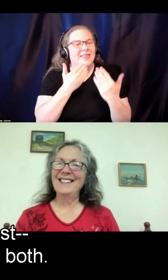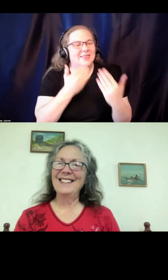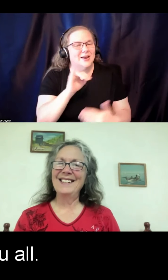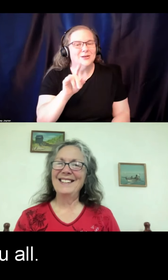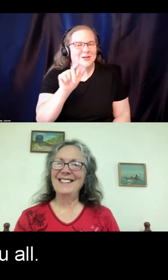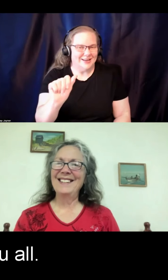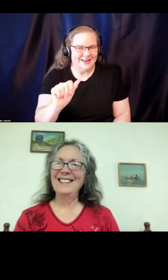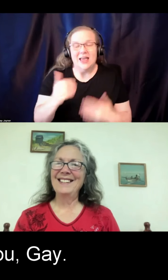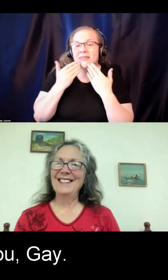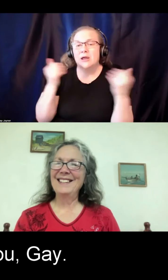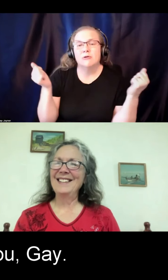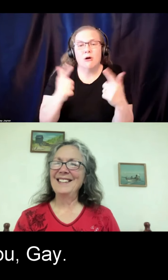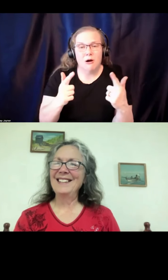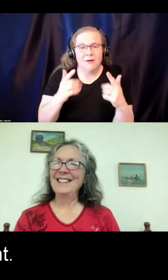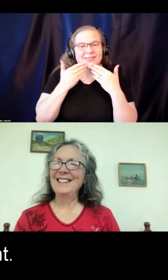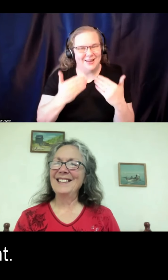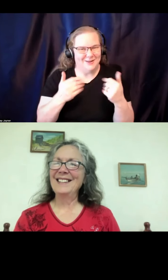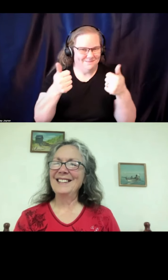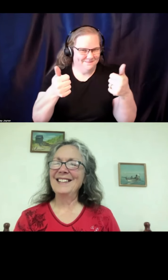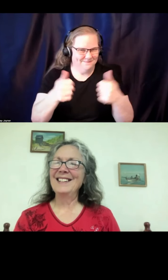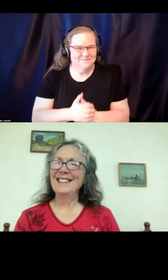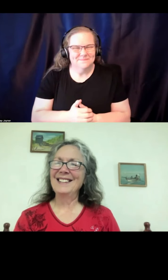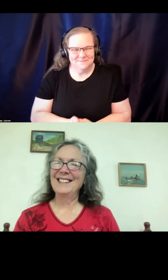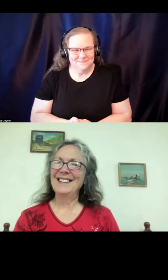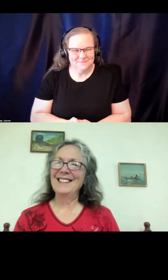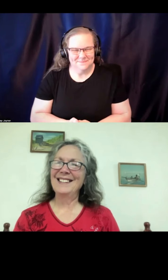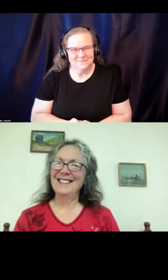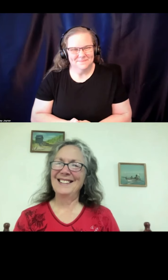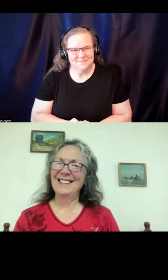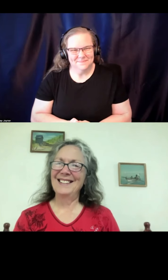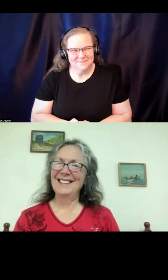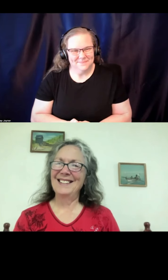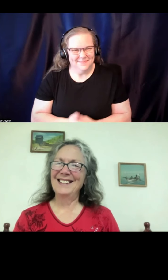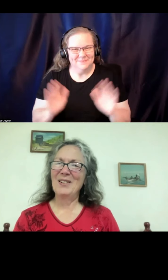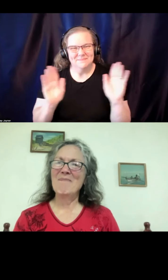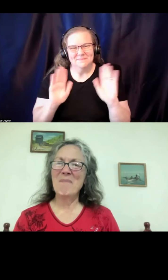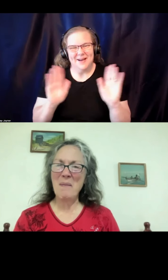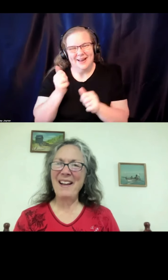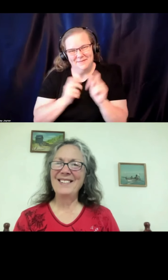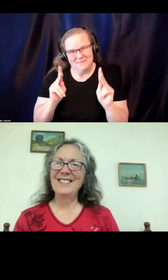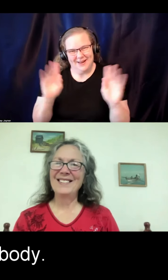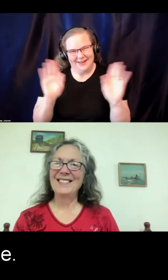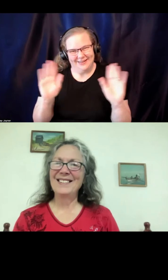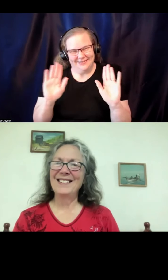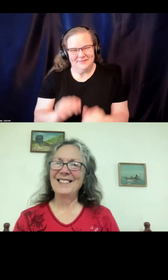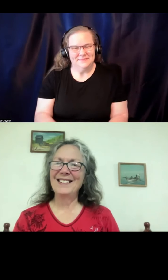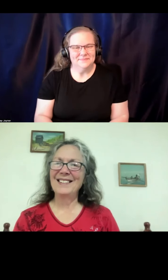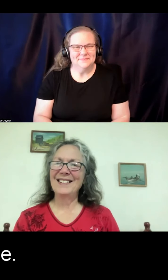Thank delightful. you both. Thank you all. And thank you, Gay. All right. Bye, everybody. Bye-bye. Bye-bye.